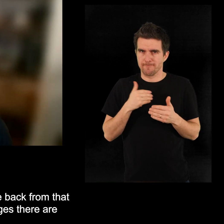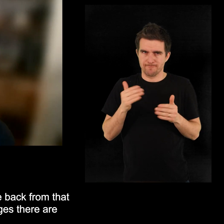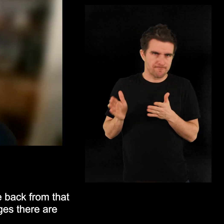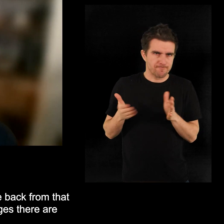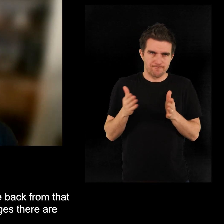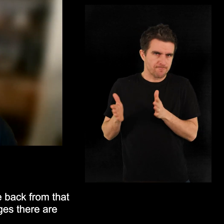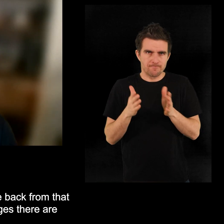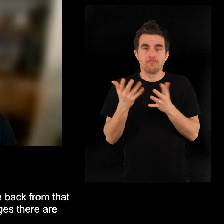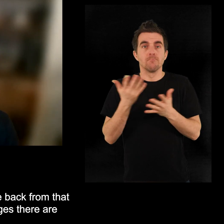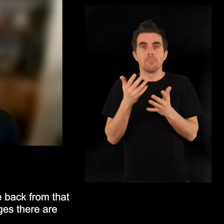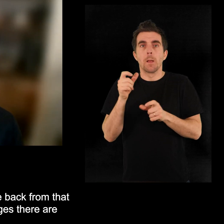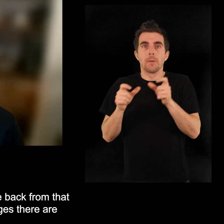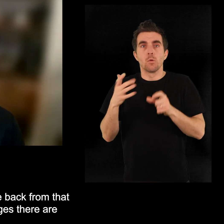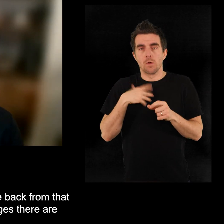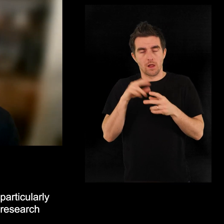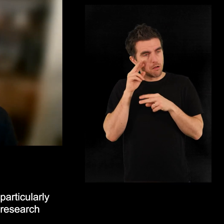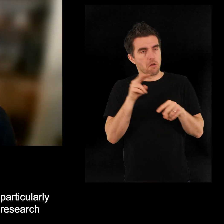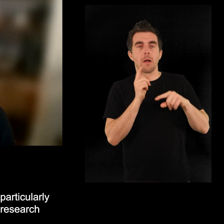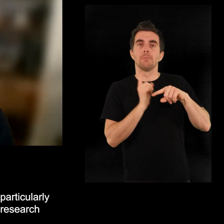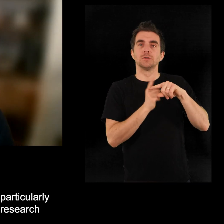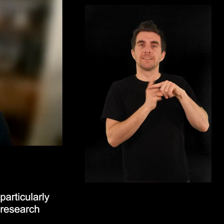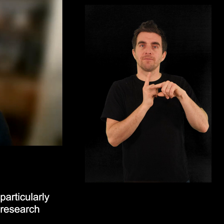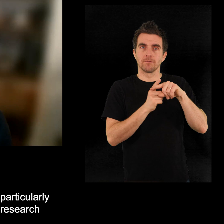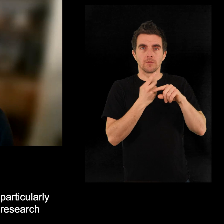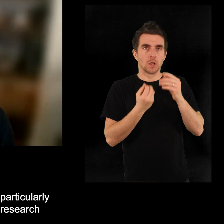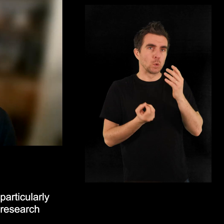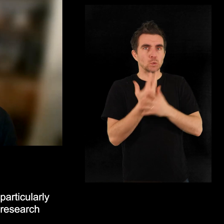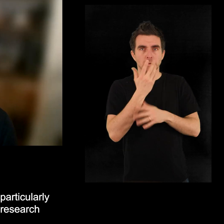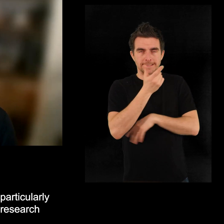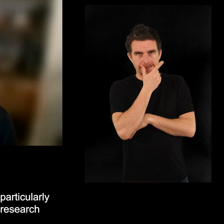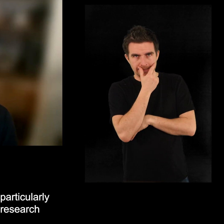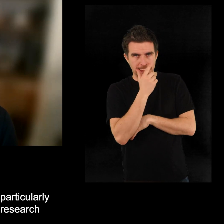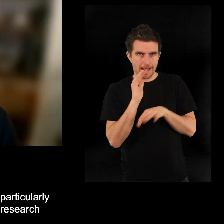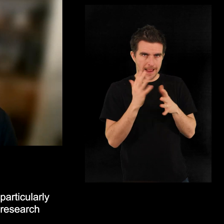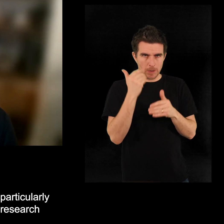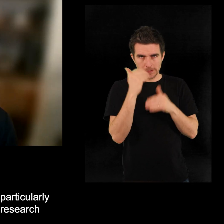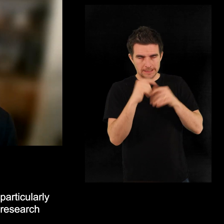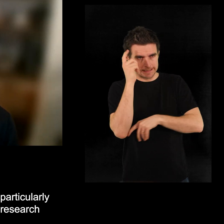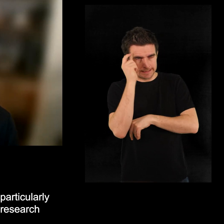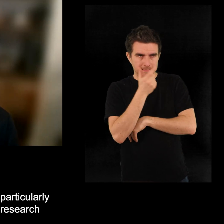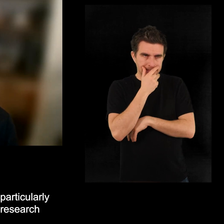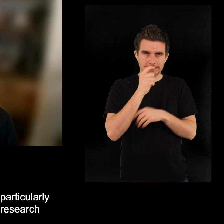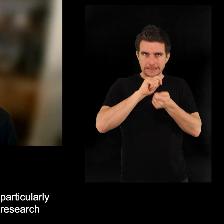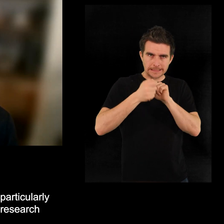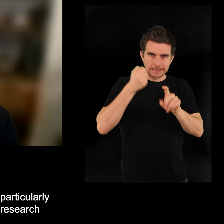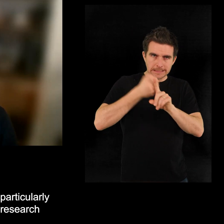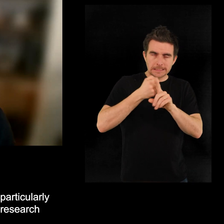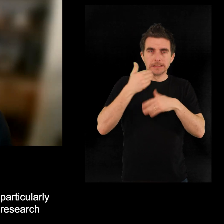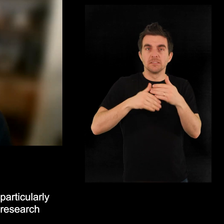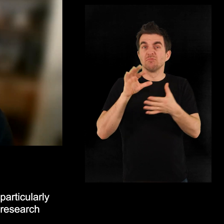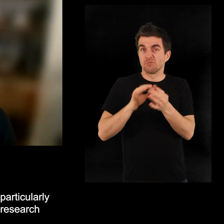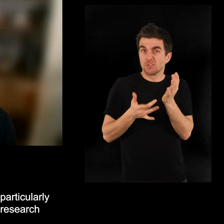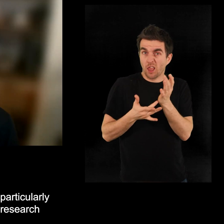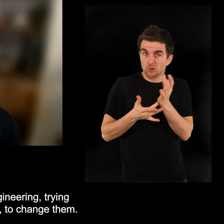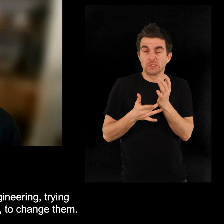where despite positive changes, there are problems and new dangers, particularly related to technology and